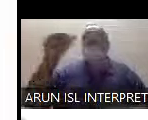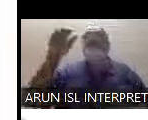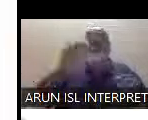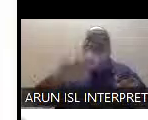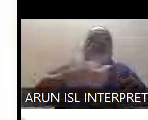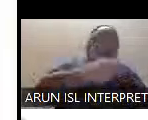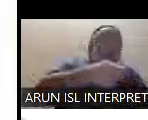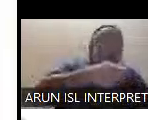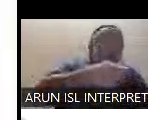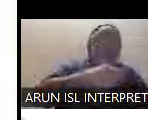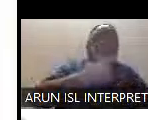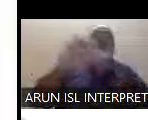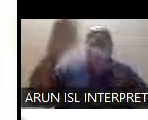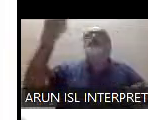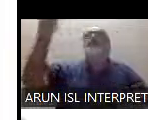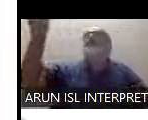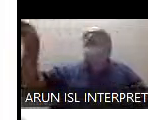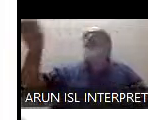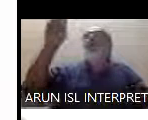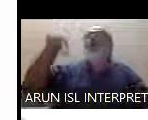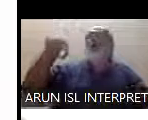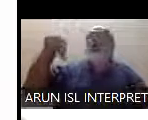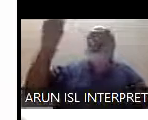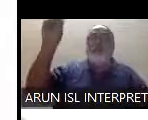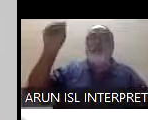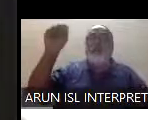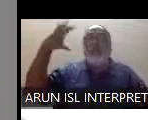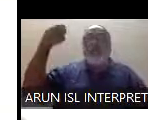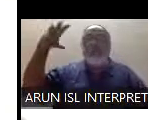ensure that it's not very below and it's not too high.